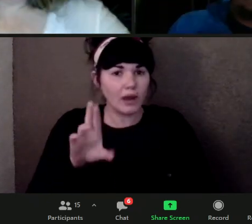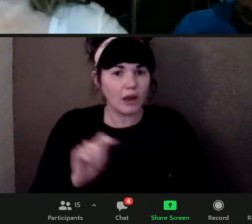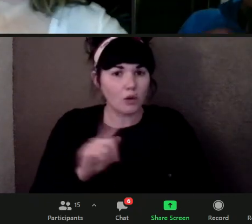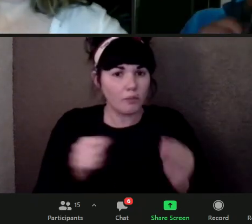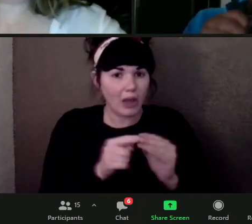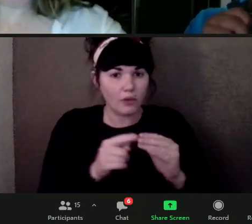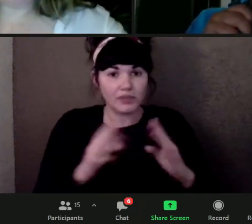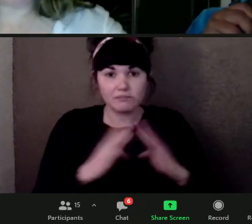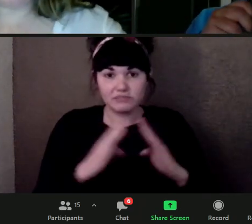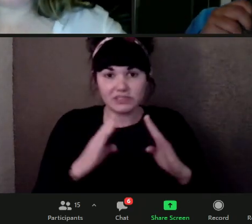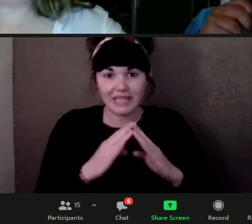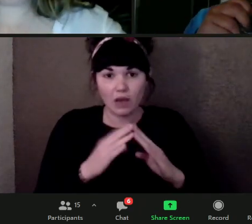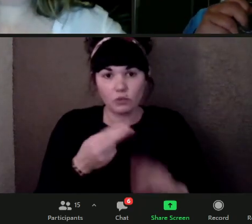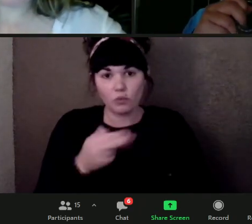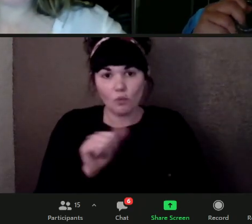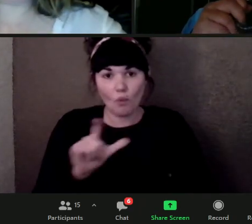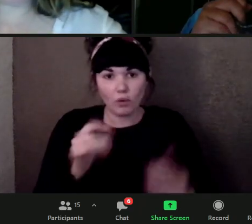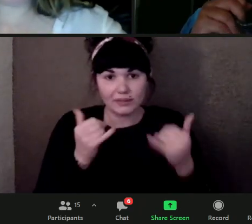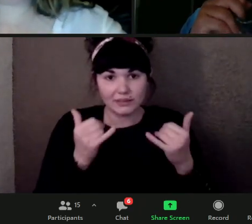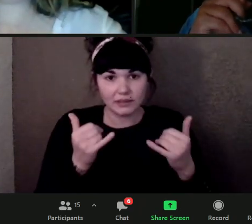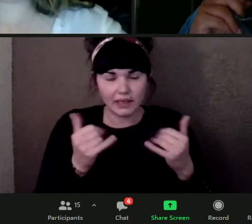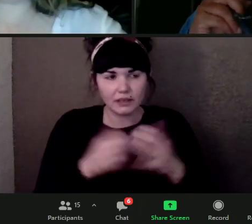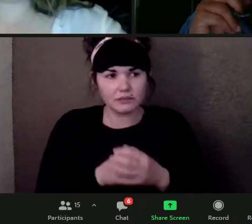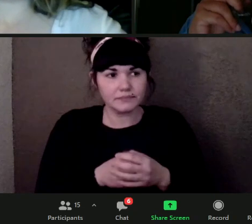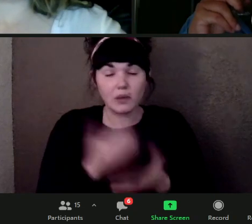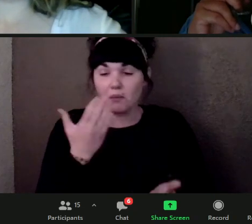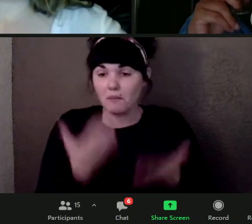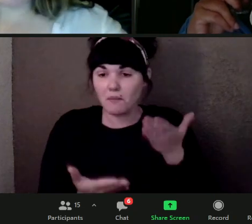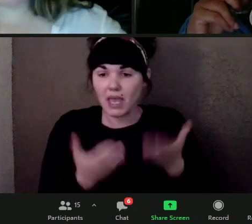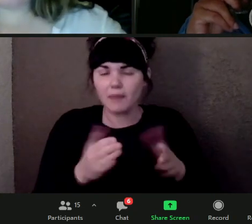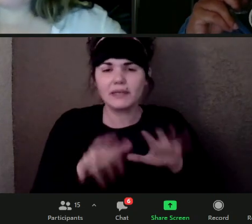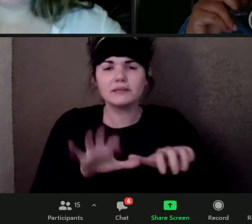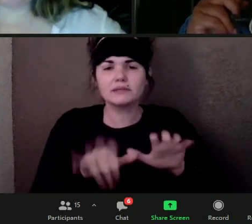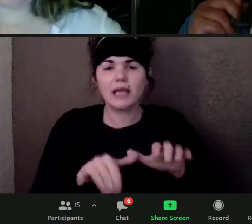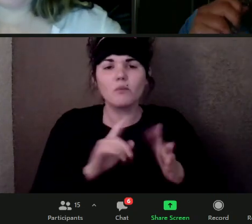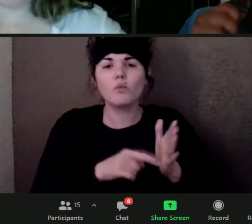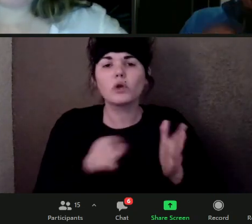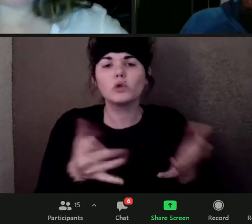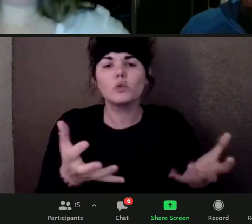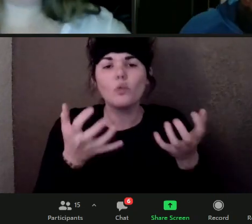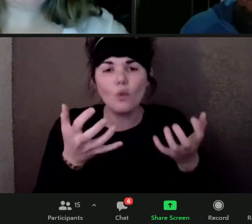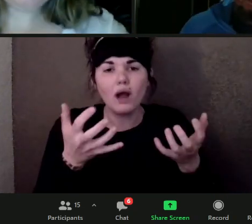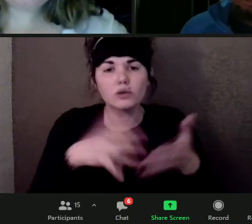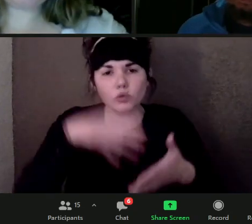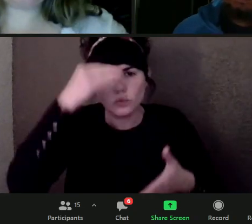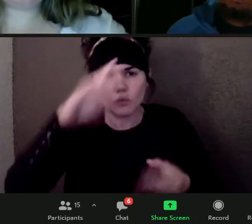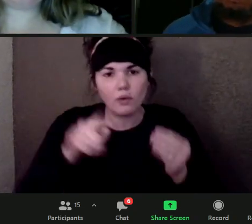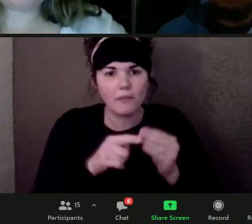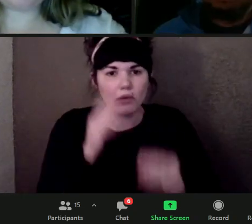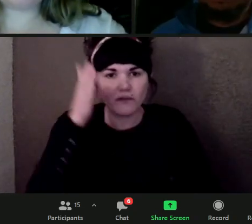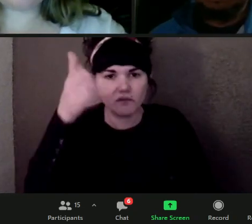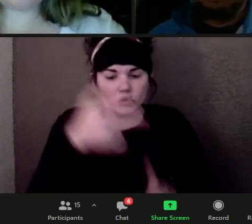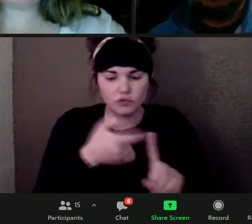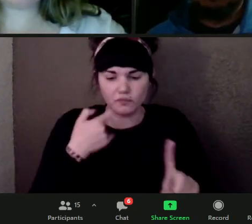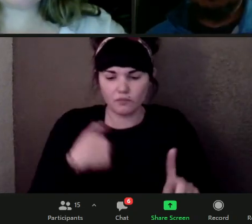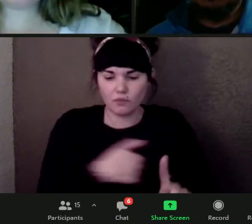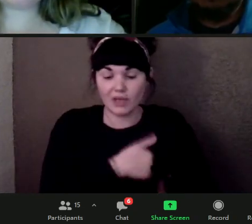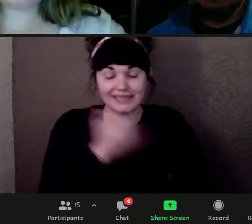to hear about in the future? And then you can also text your questions to